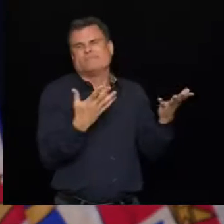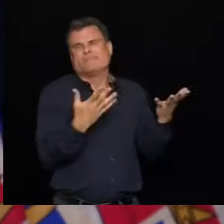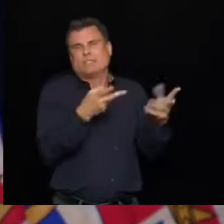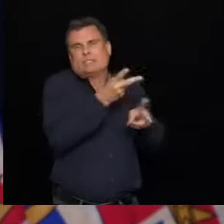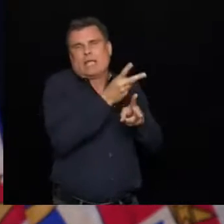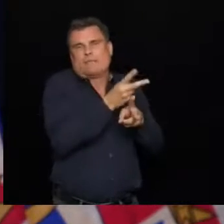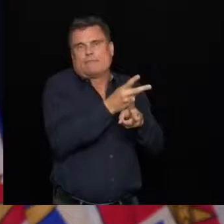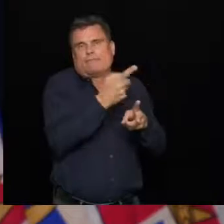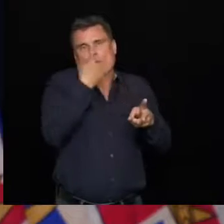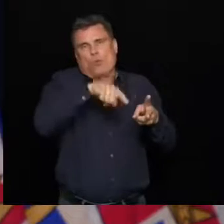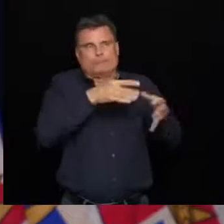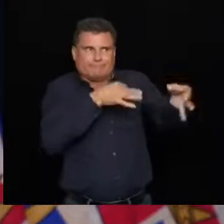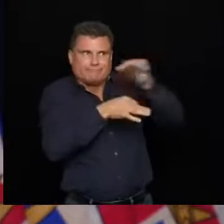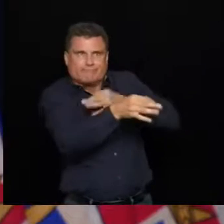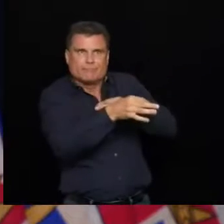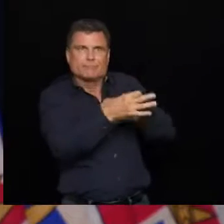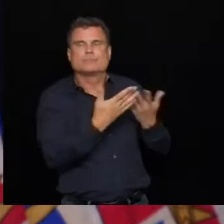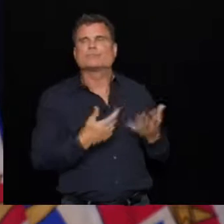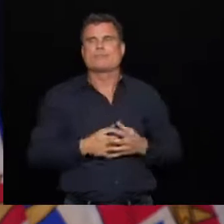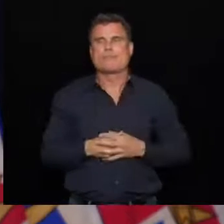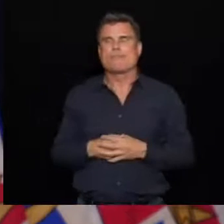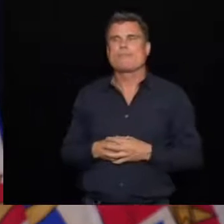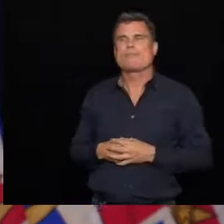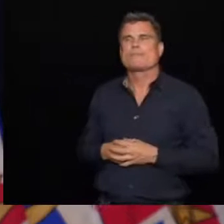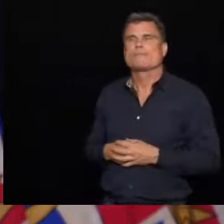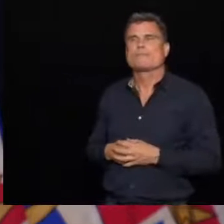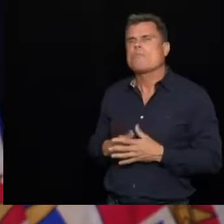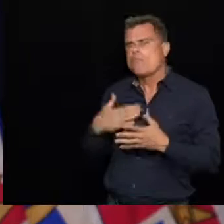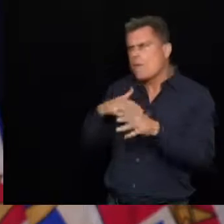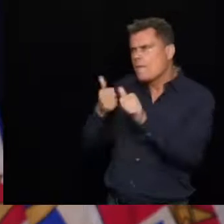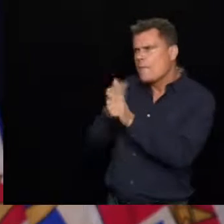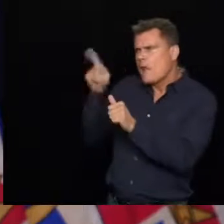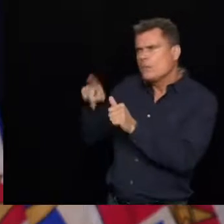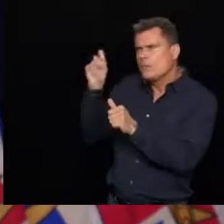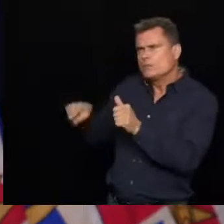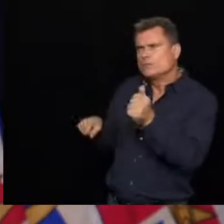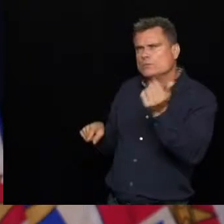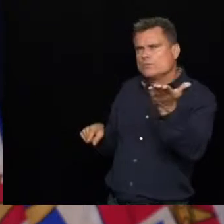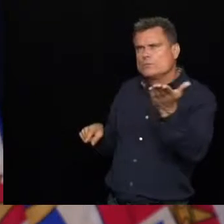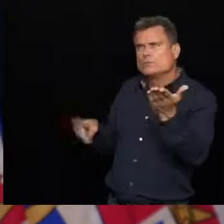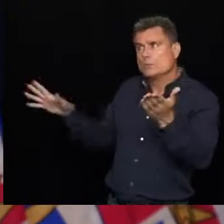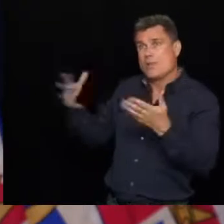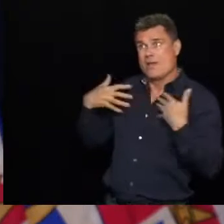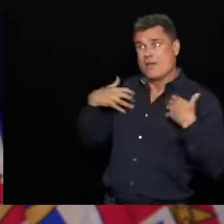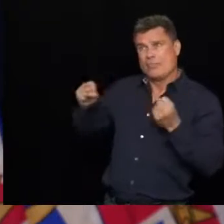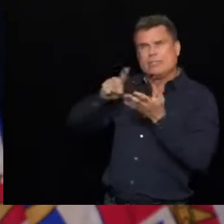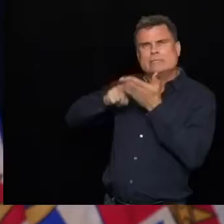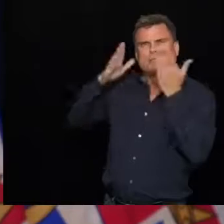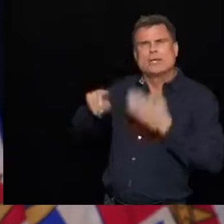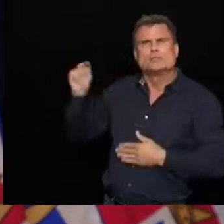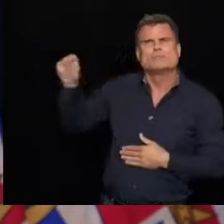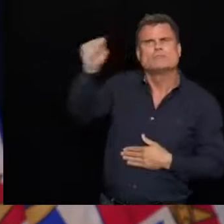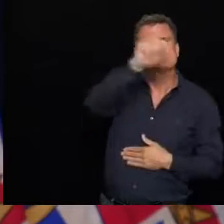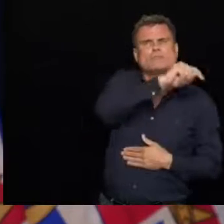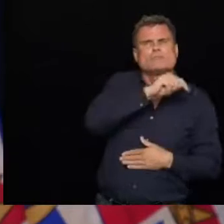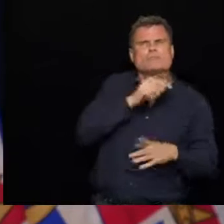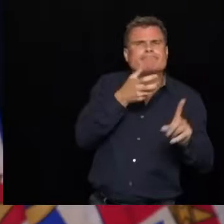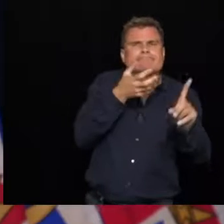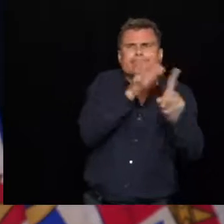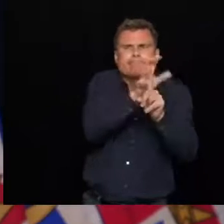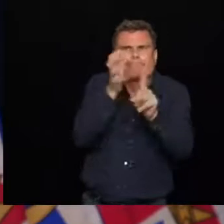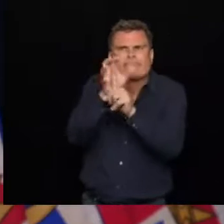got a bunch of health inspectors and a lot of deputized inspectors or bylaw people in some